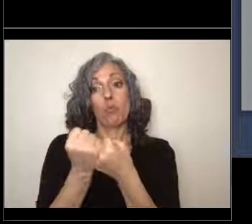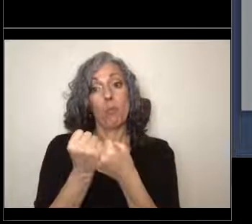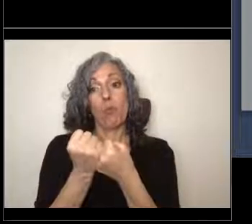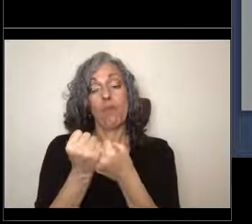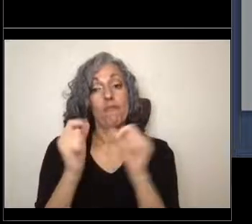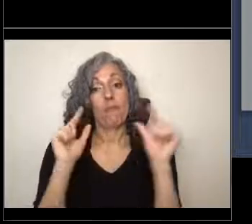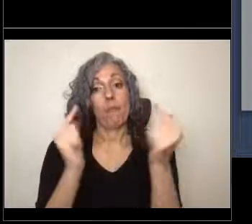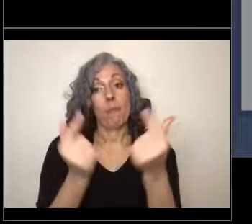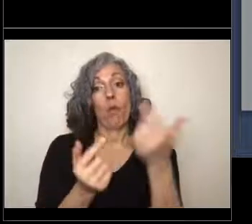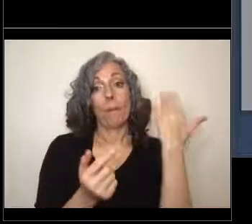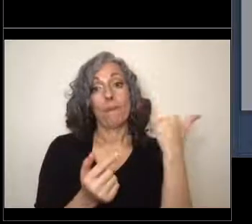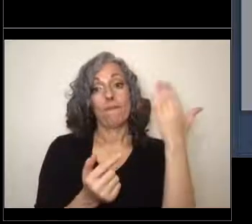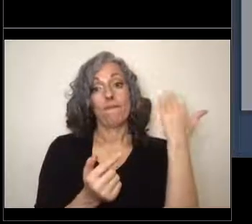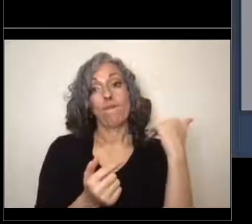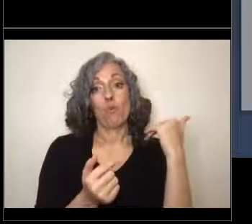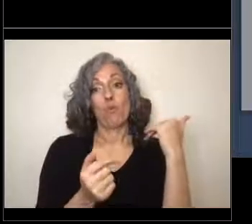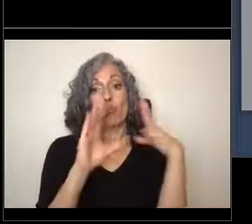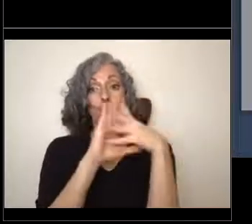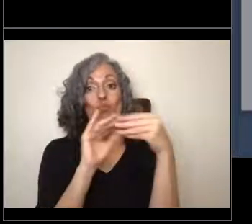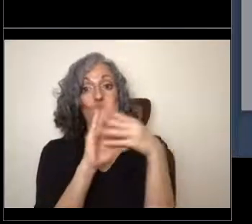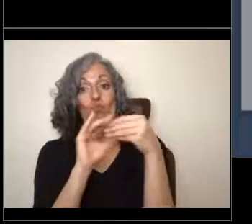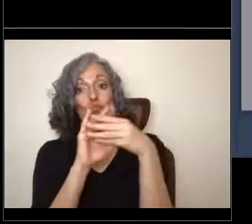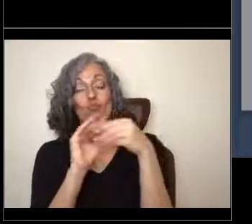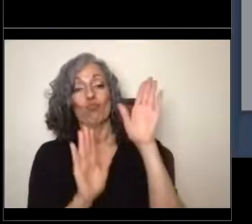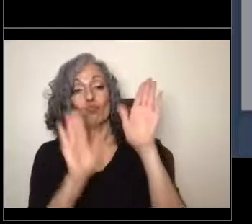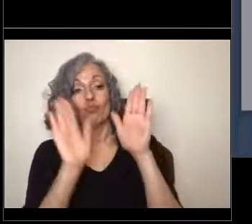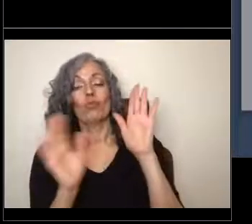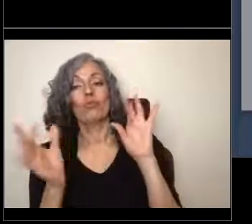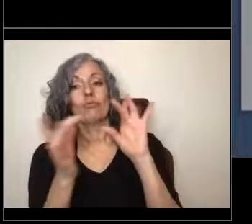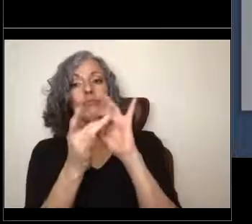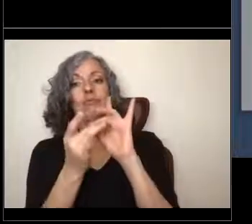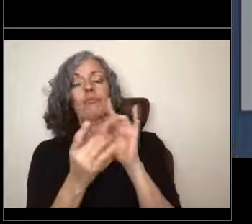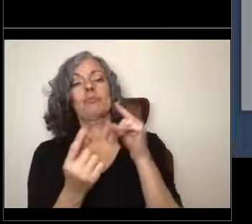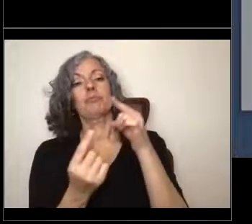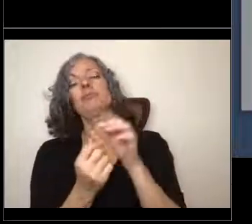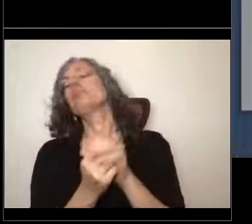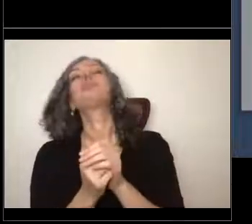previous commentors related to